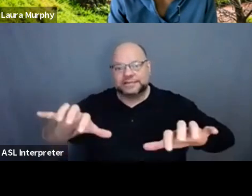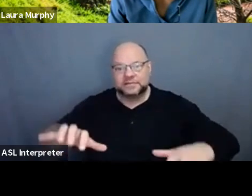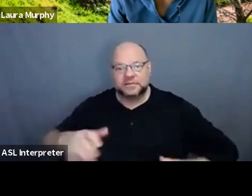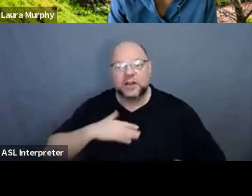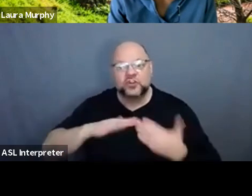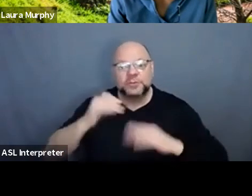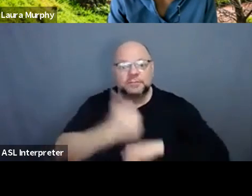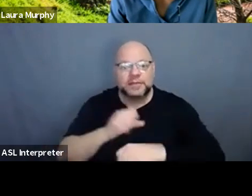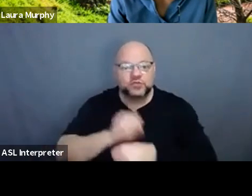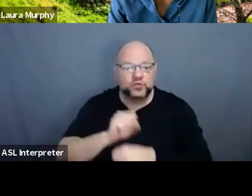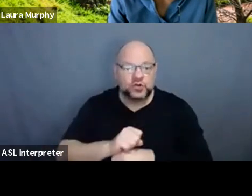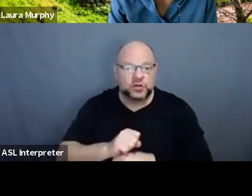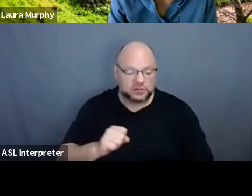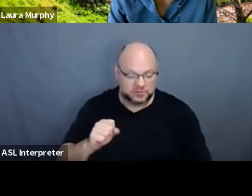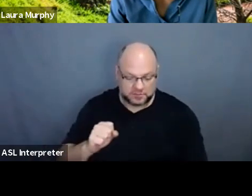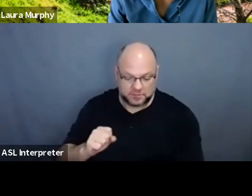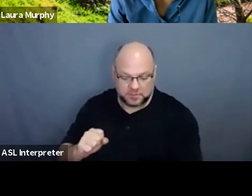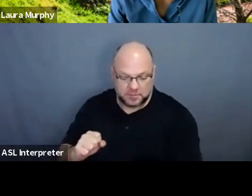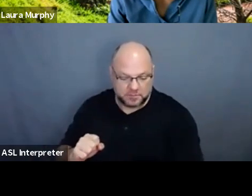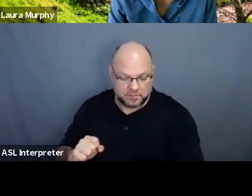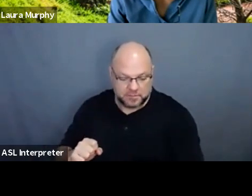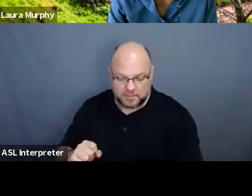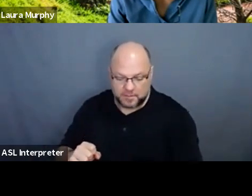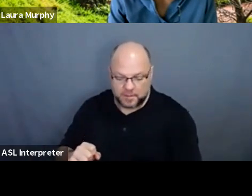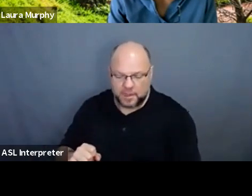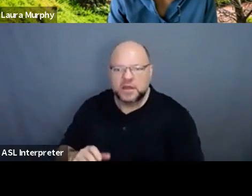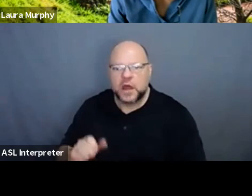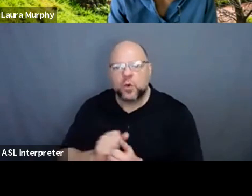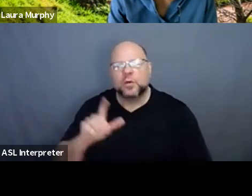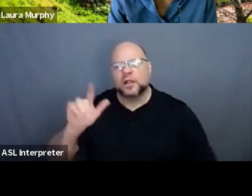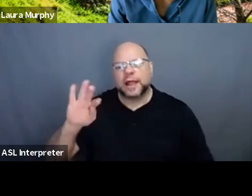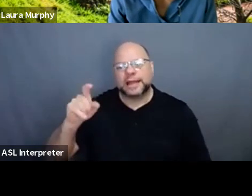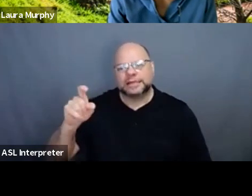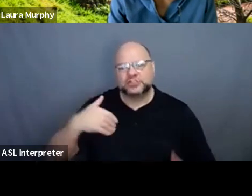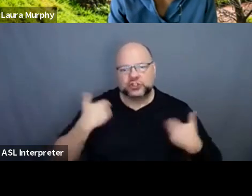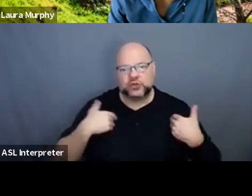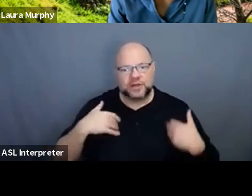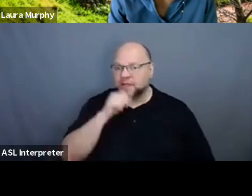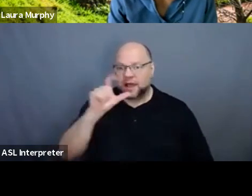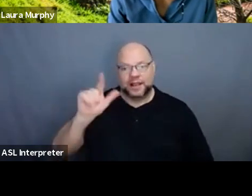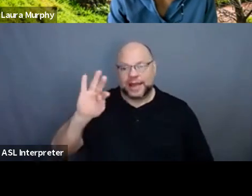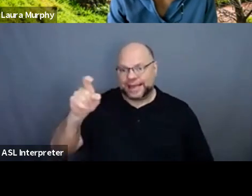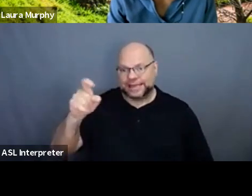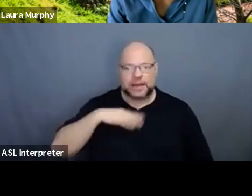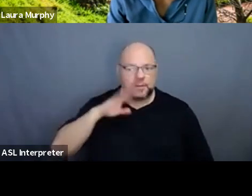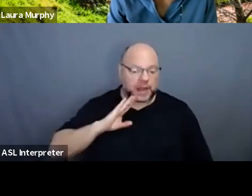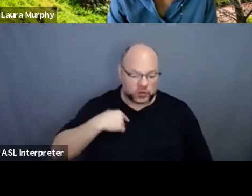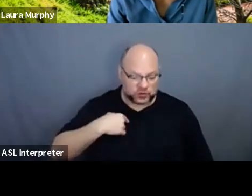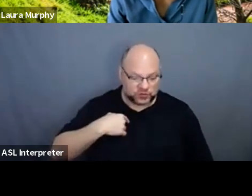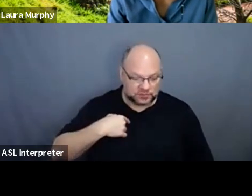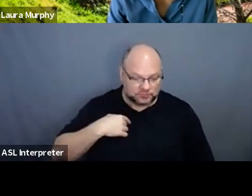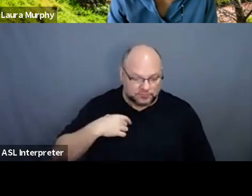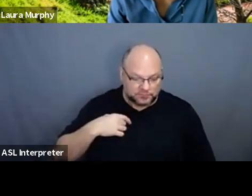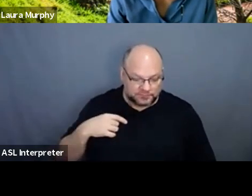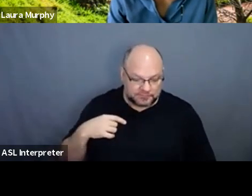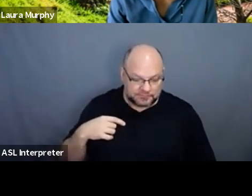community-based work. So I work with Latinx youth in North Philly. I'm not Latinx, but I am brown. And I work